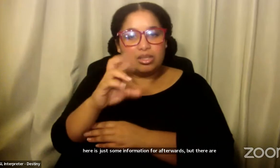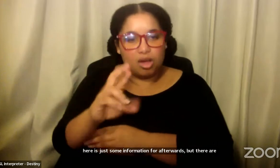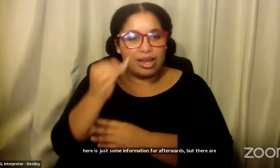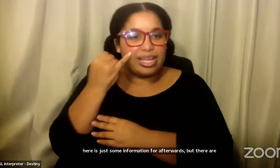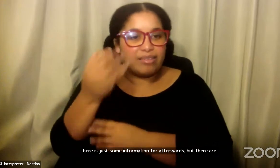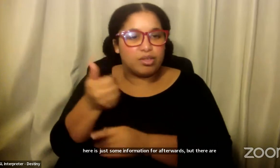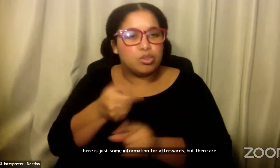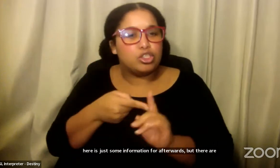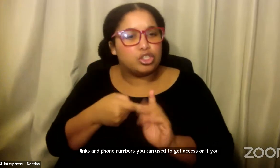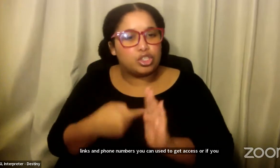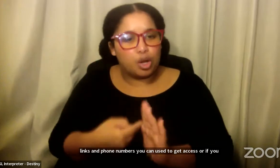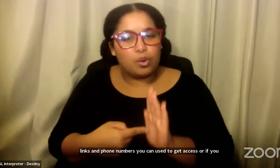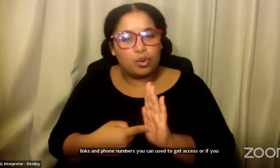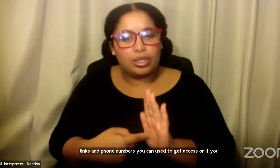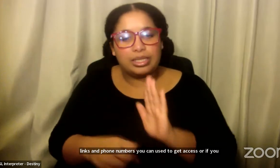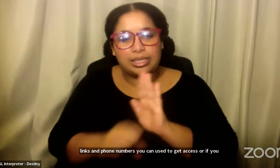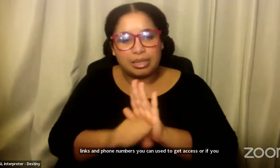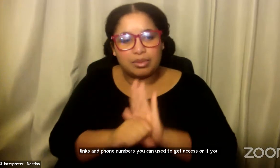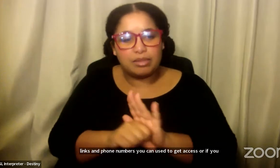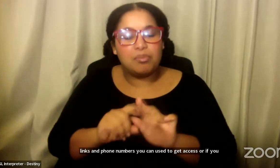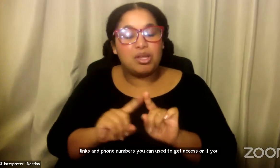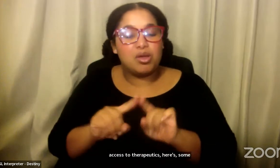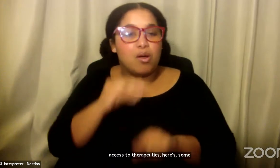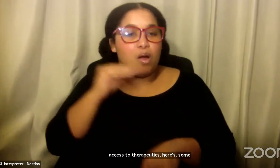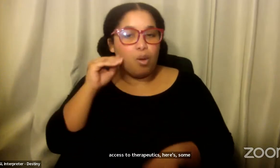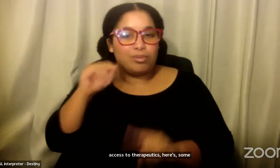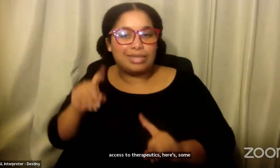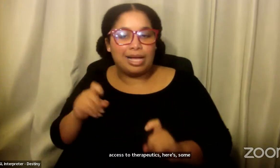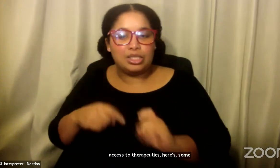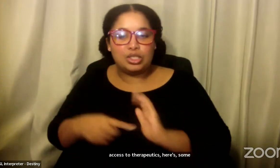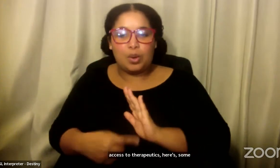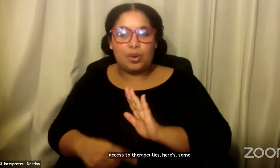are symptomatic, but your home antigen test is negative.